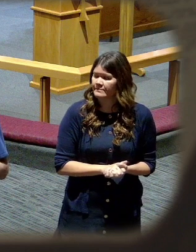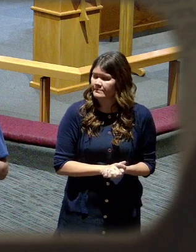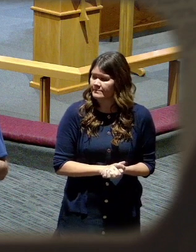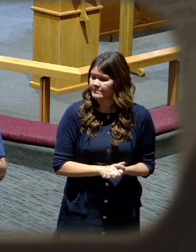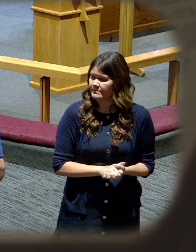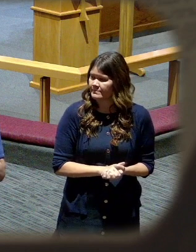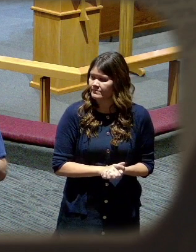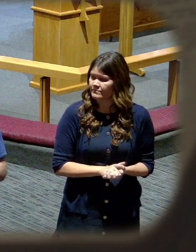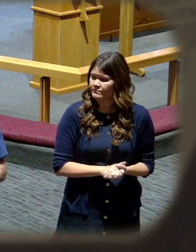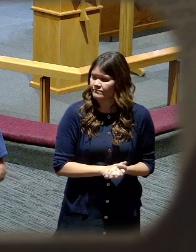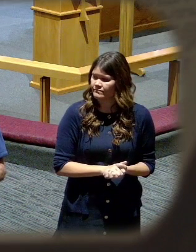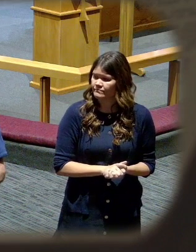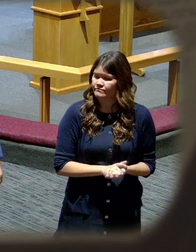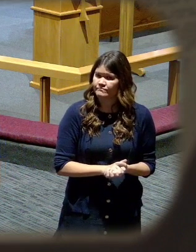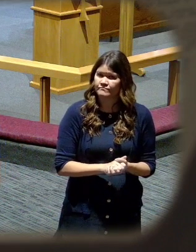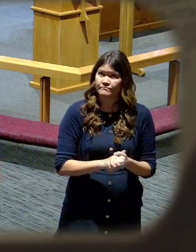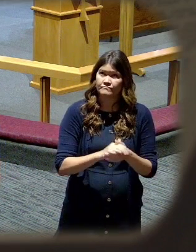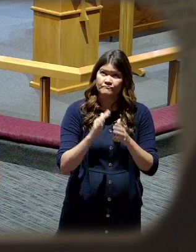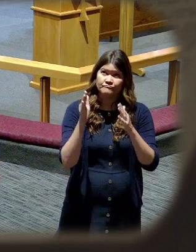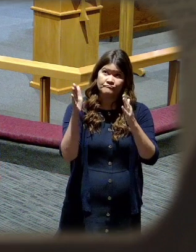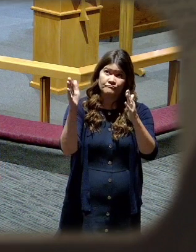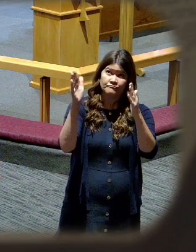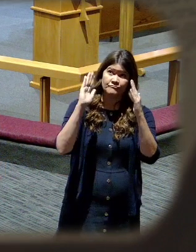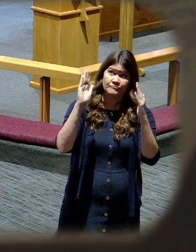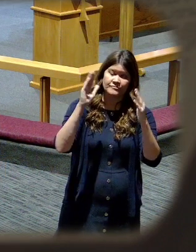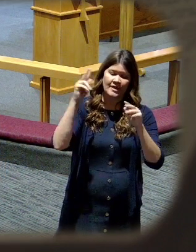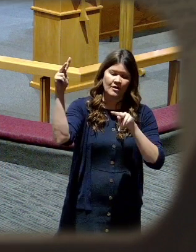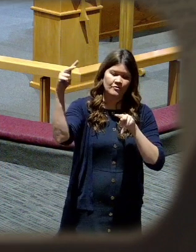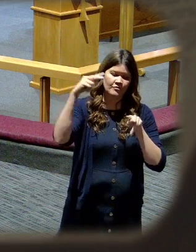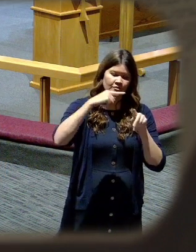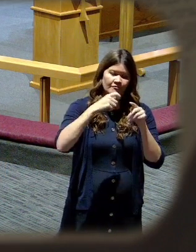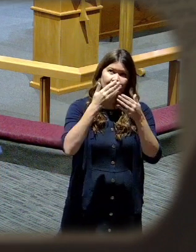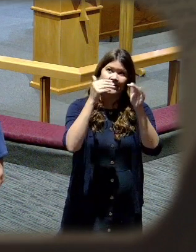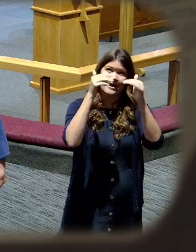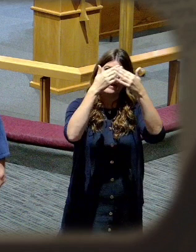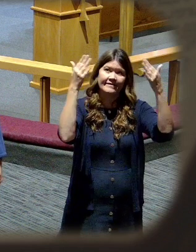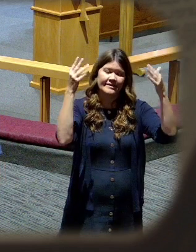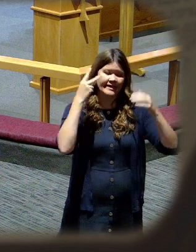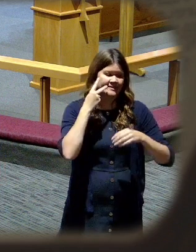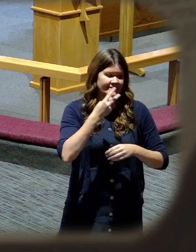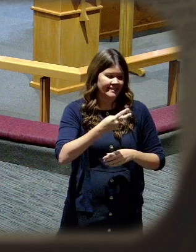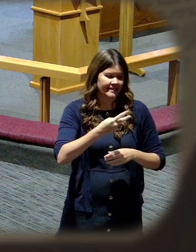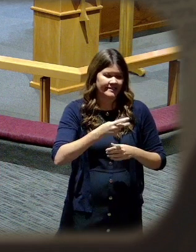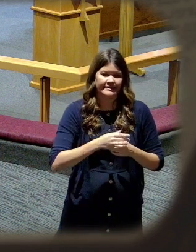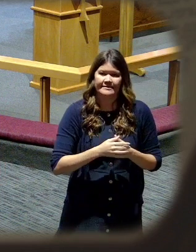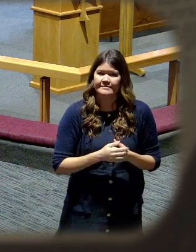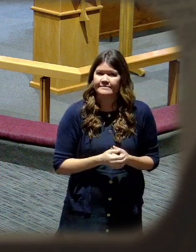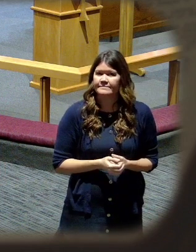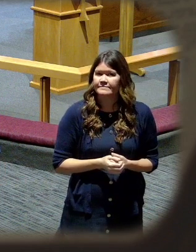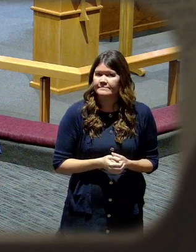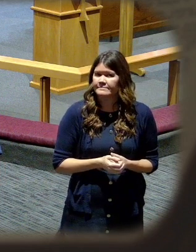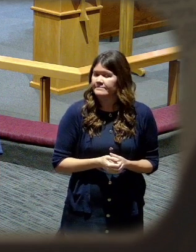Turn again, O God of hosts. Look down from heaven and see.